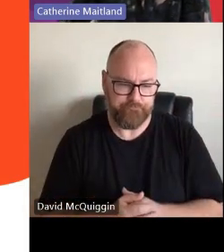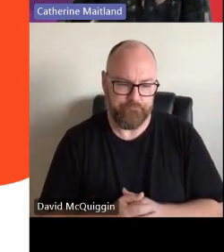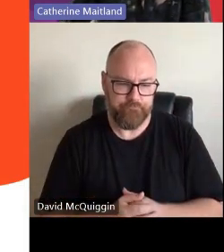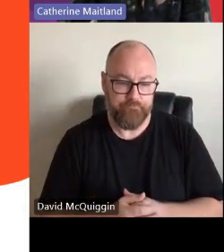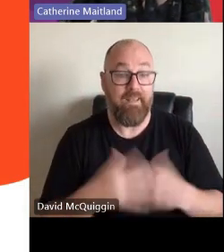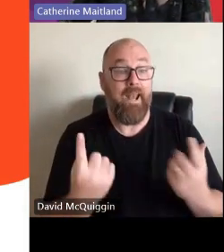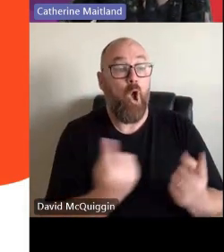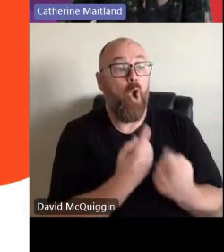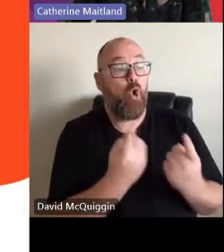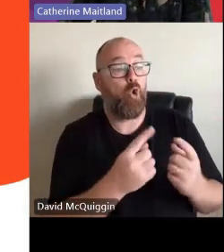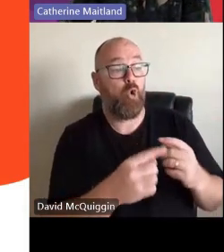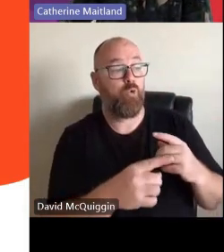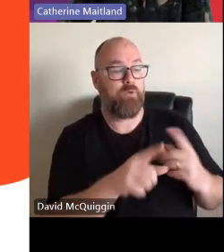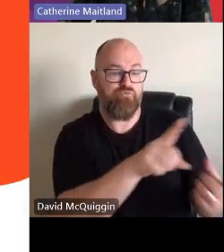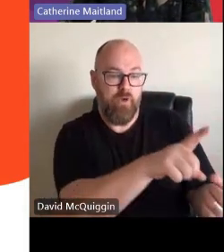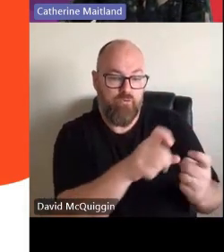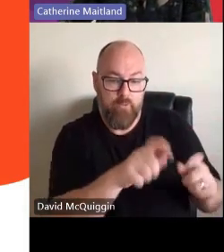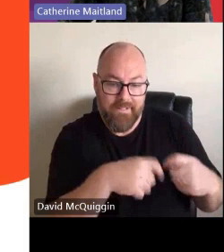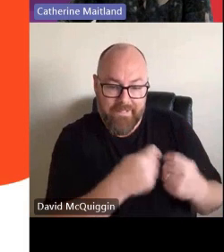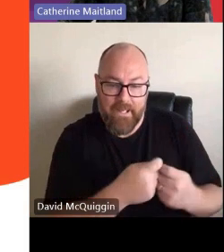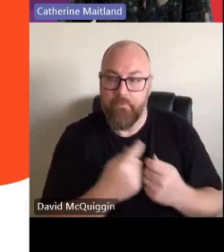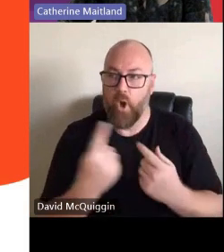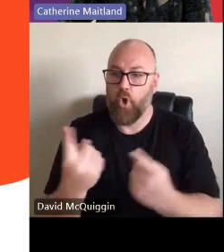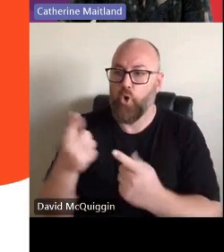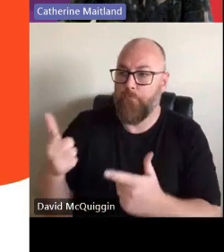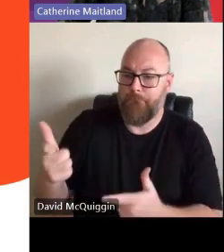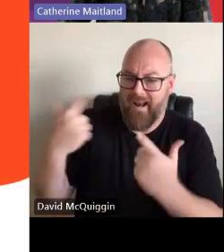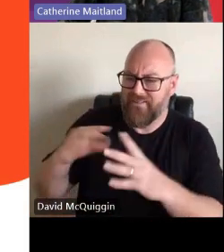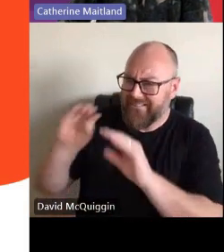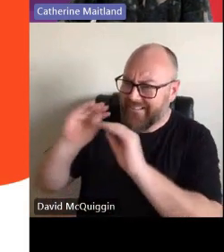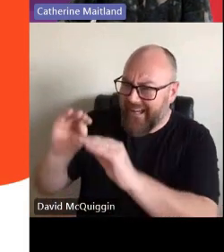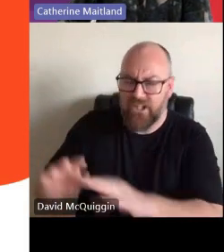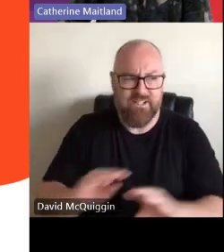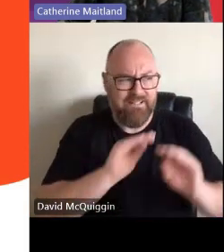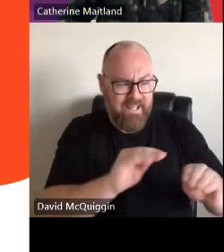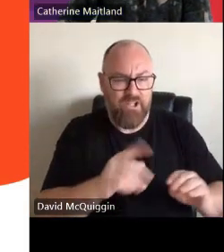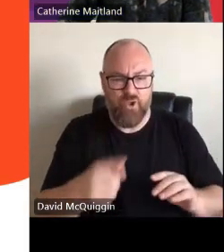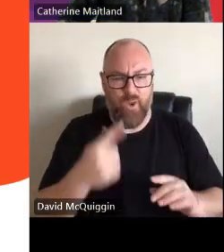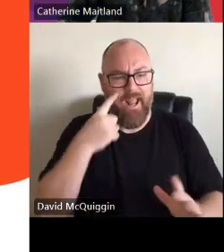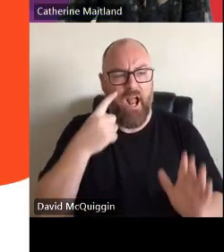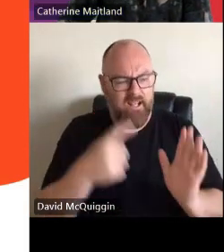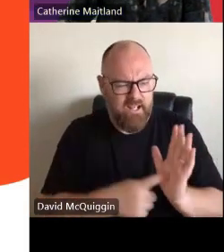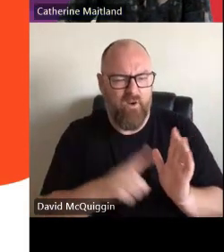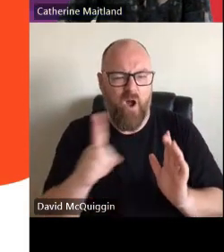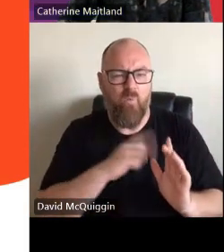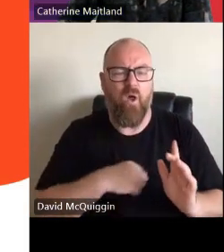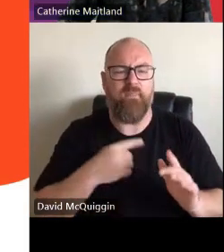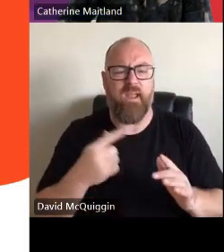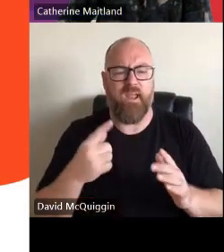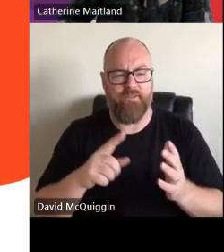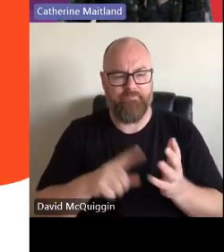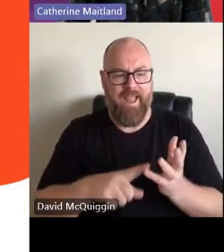managers, including identifying unconscious bias.